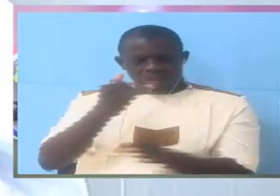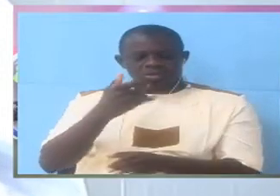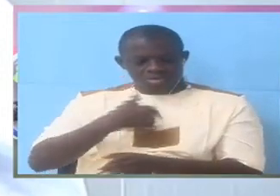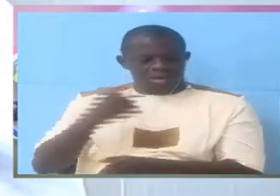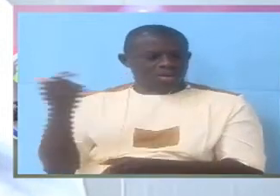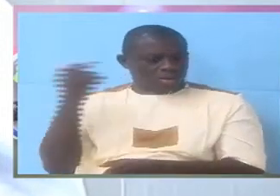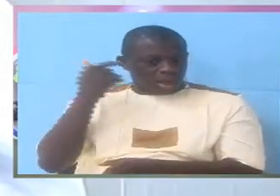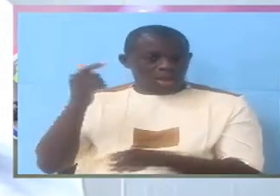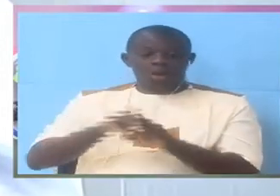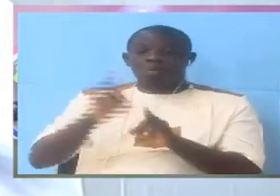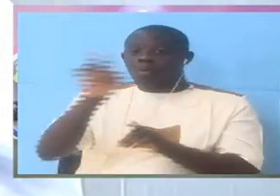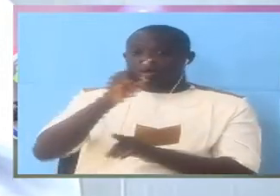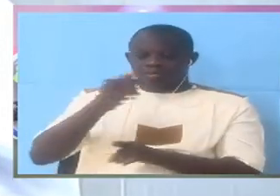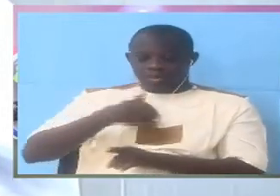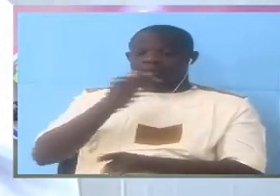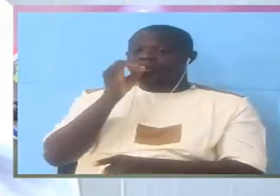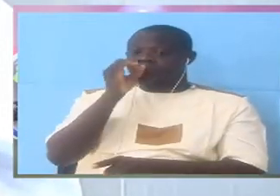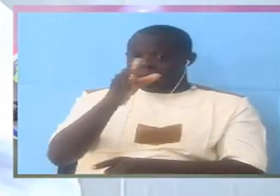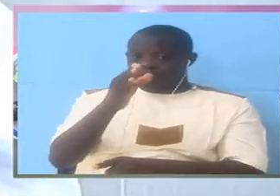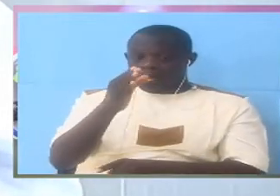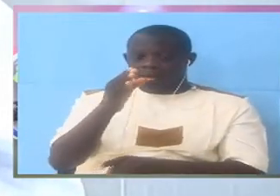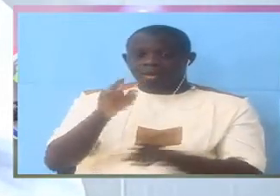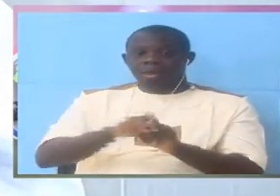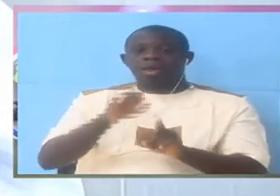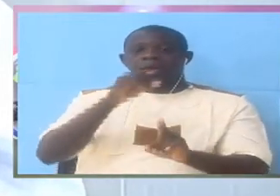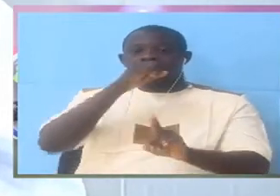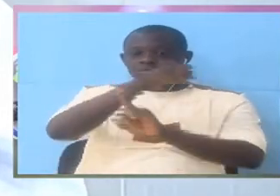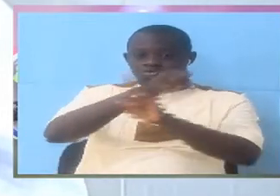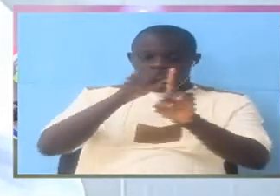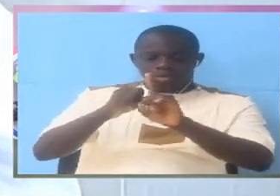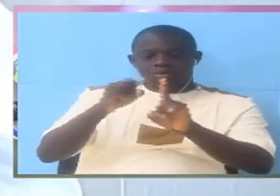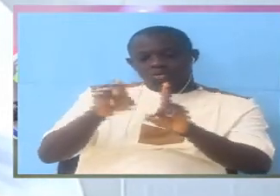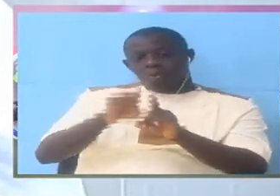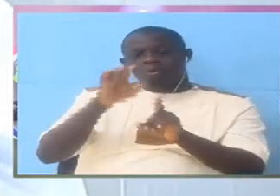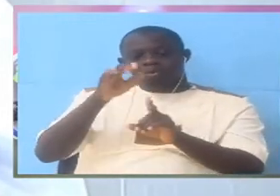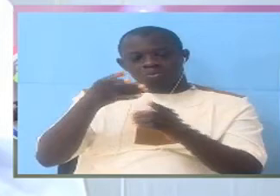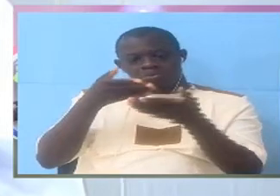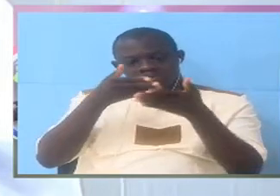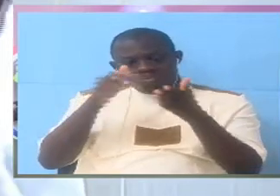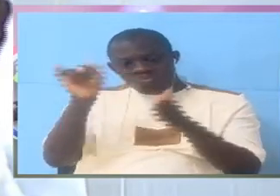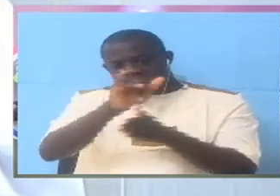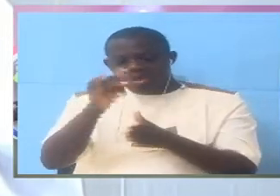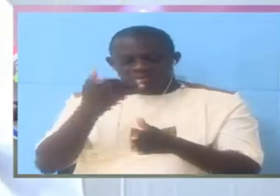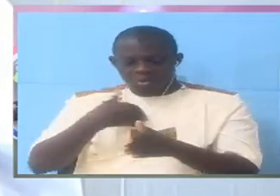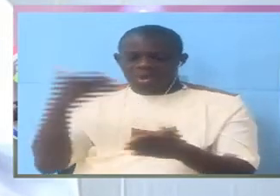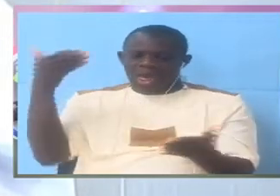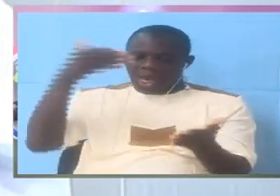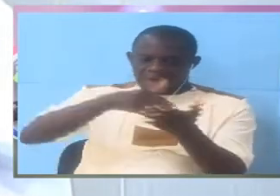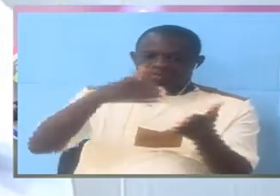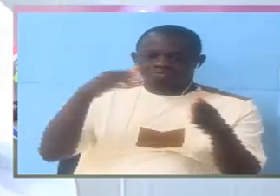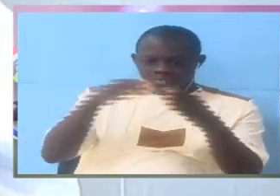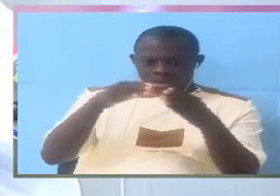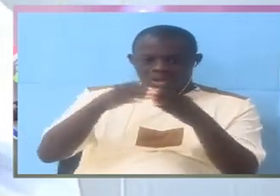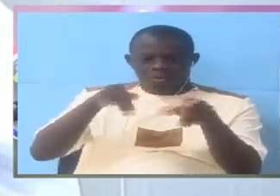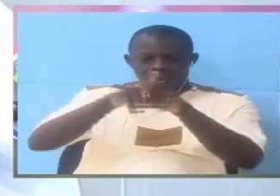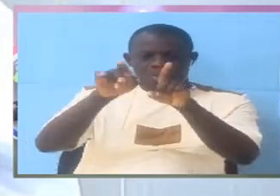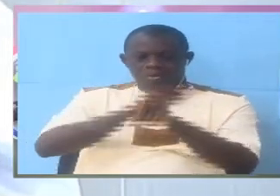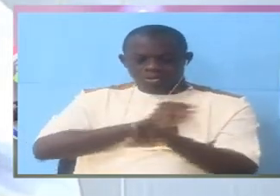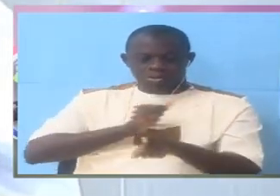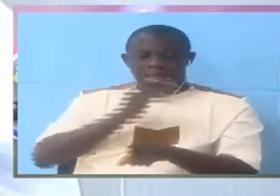What I'm saying is, the condition under which these people come to us, one, if you are